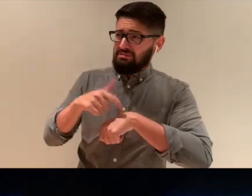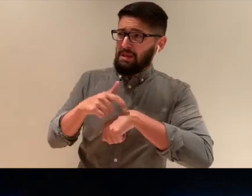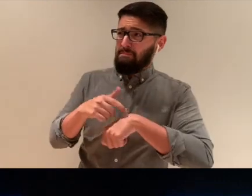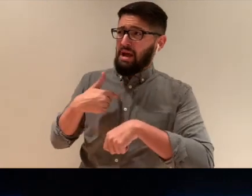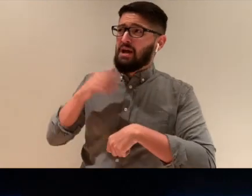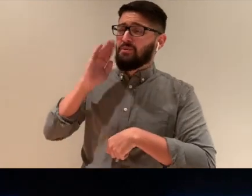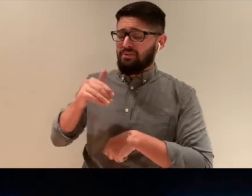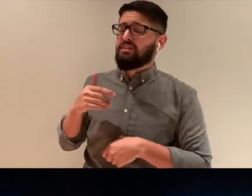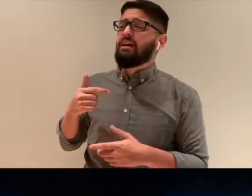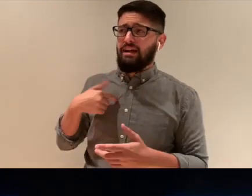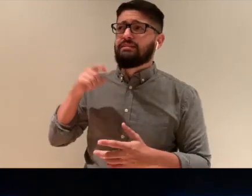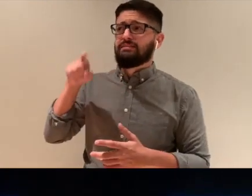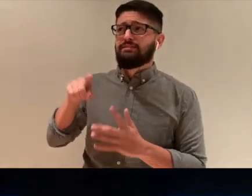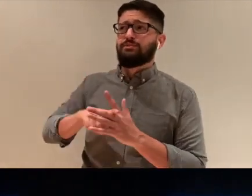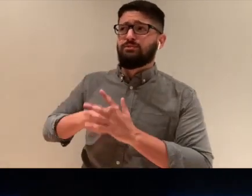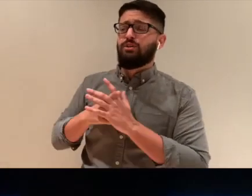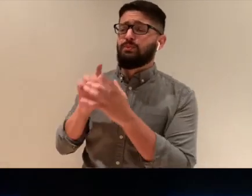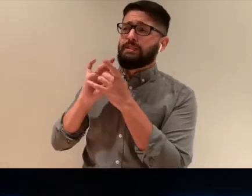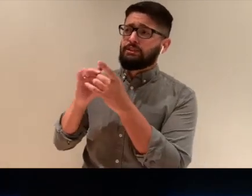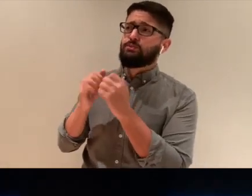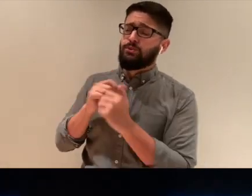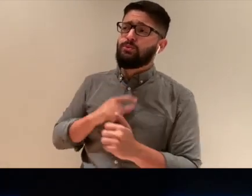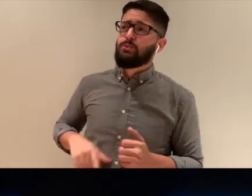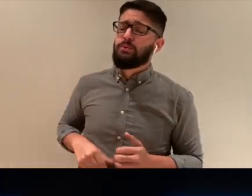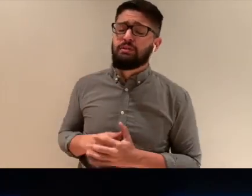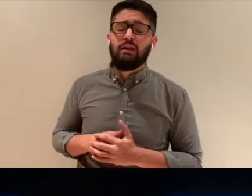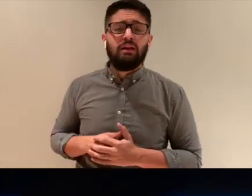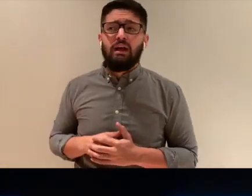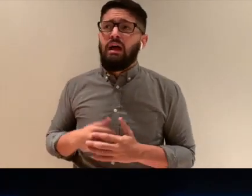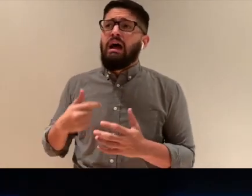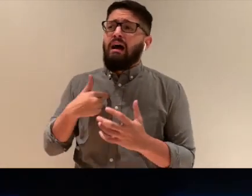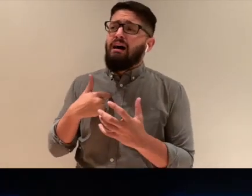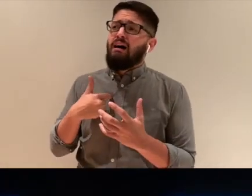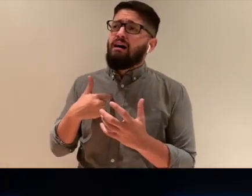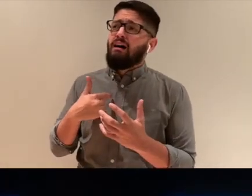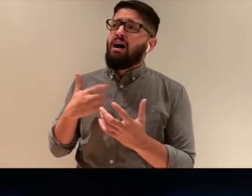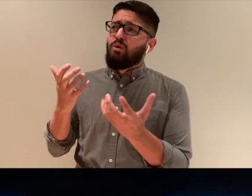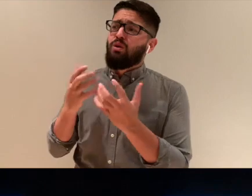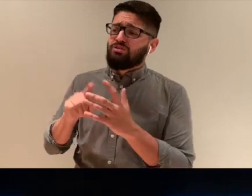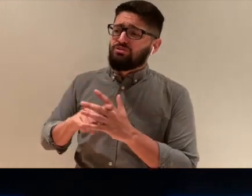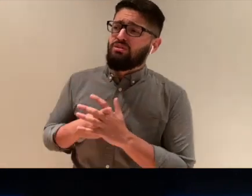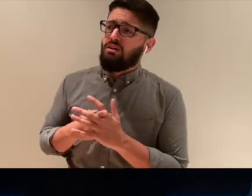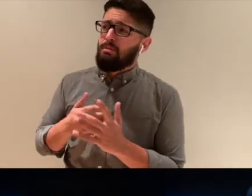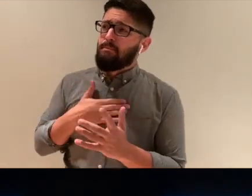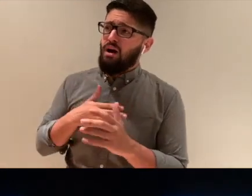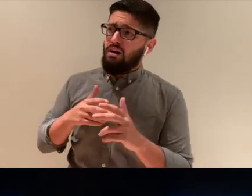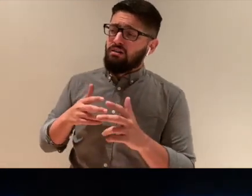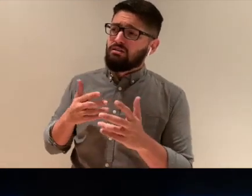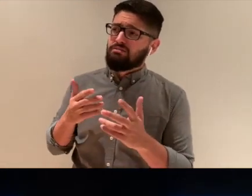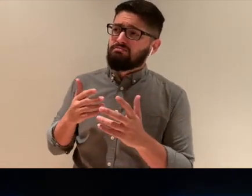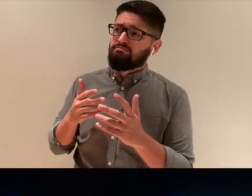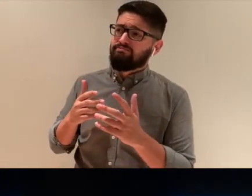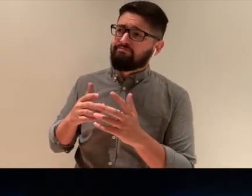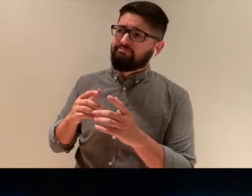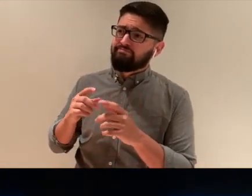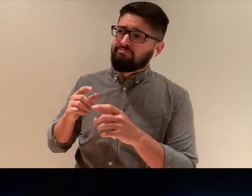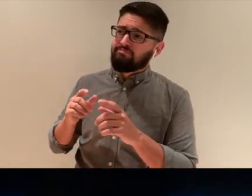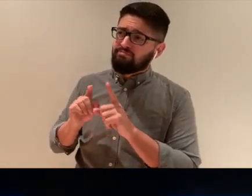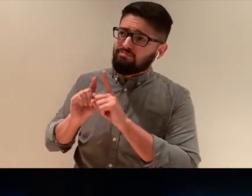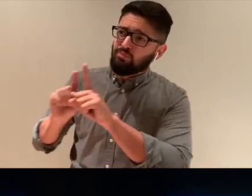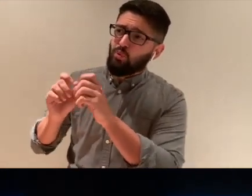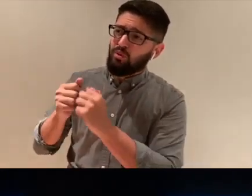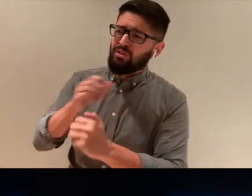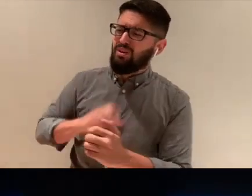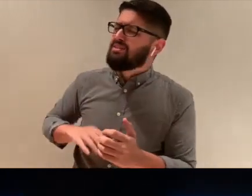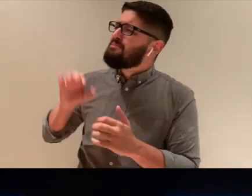especially during this season, I know that I need to start a relationship with the Lord. I want to start my walk with Christ. And so,